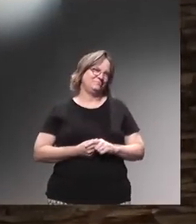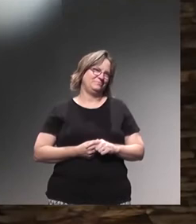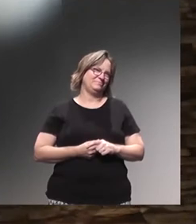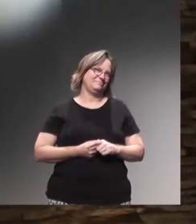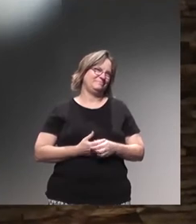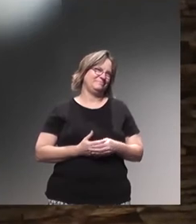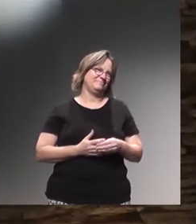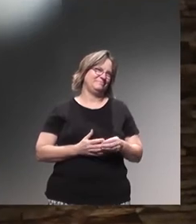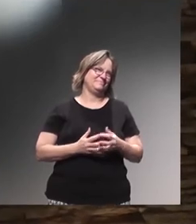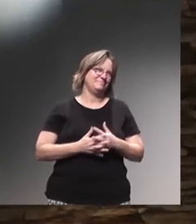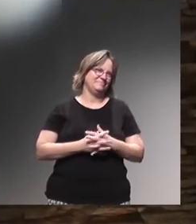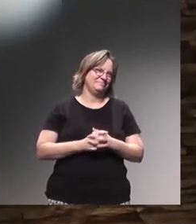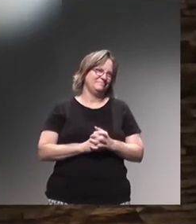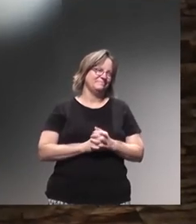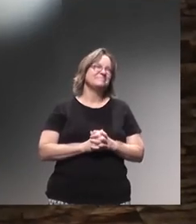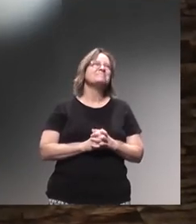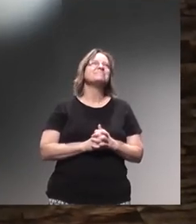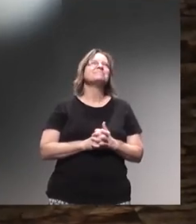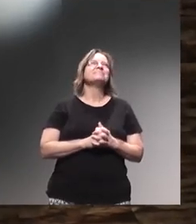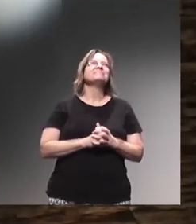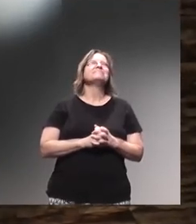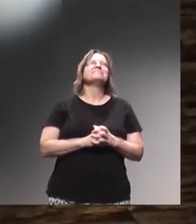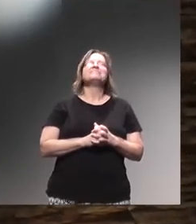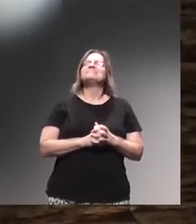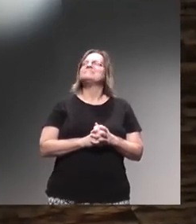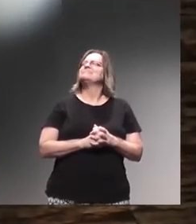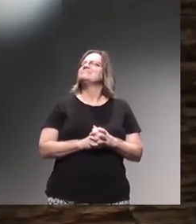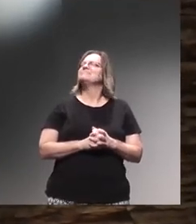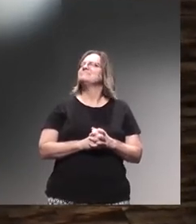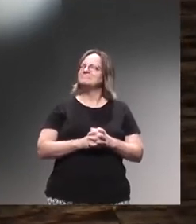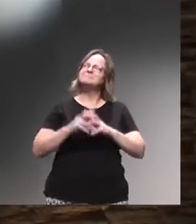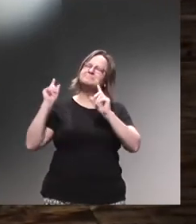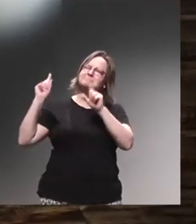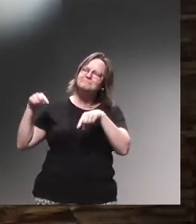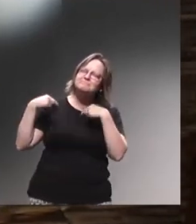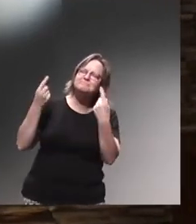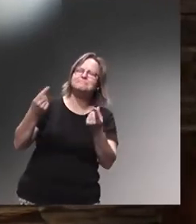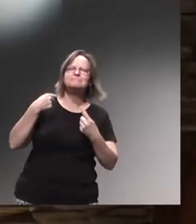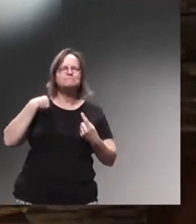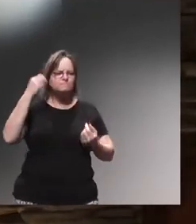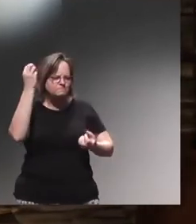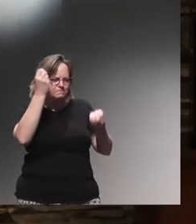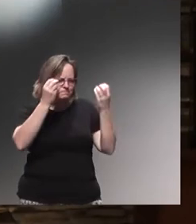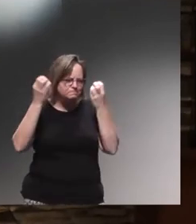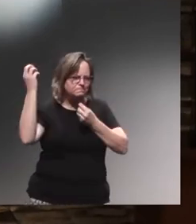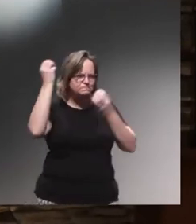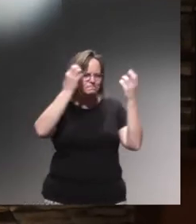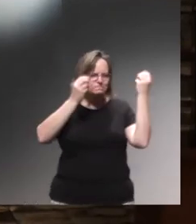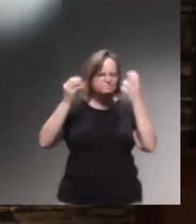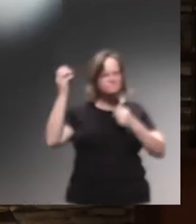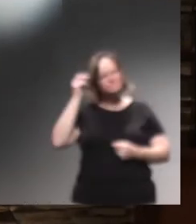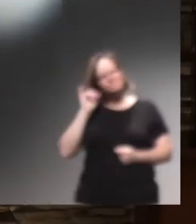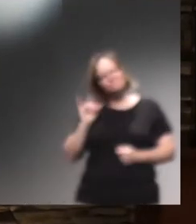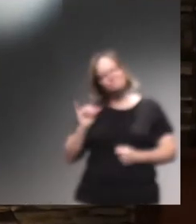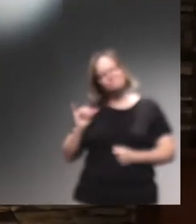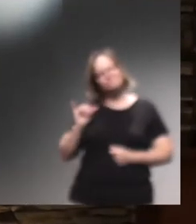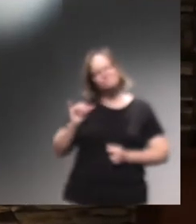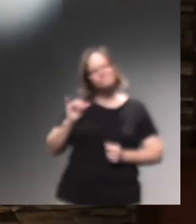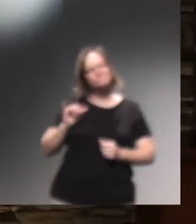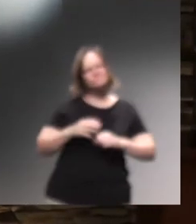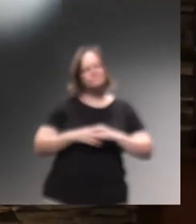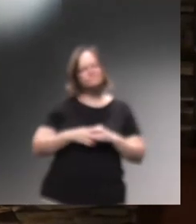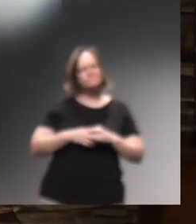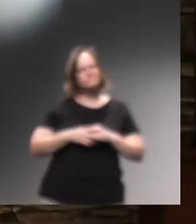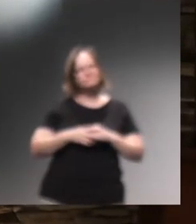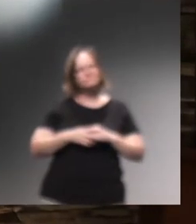And so as I was giving consideration as to who it was that I was going to be speaking